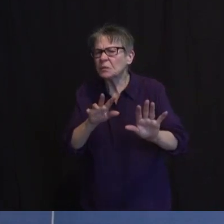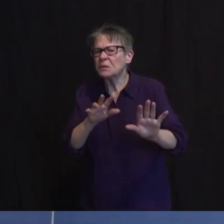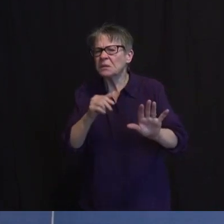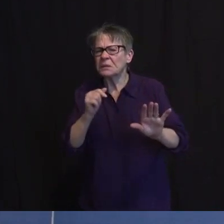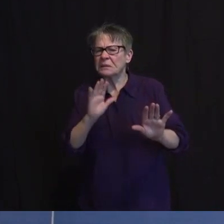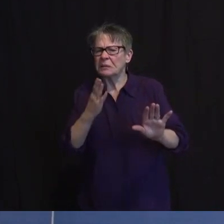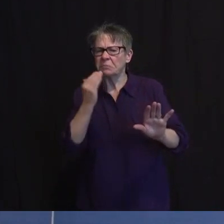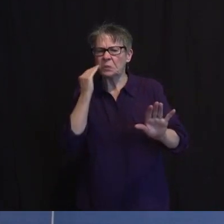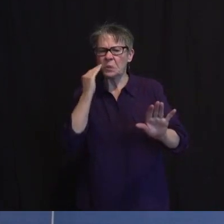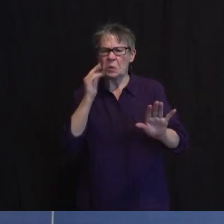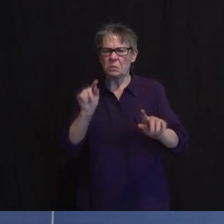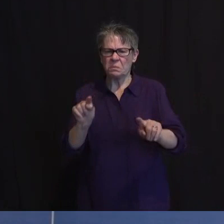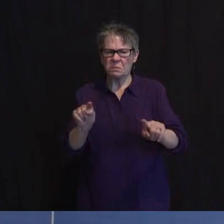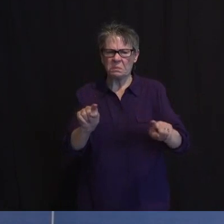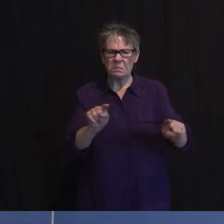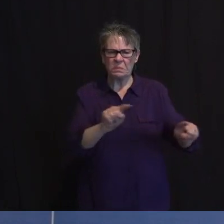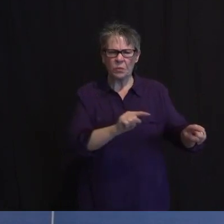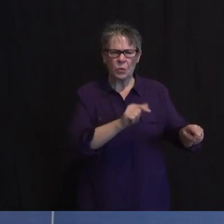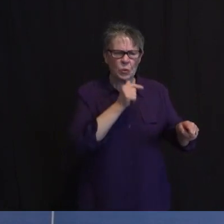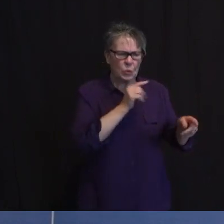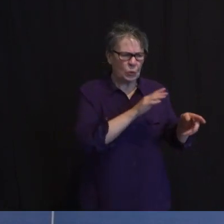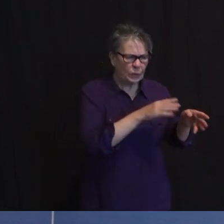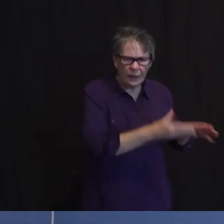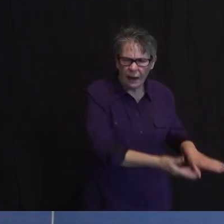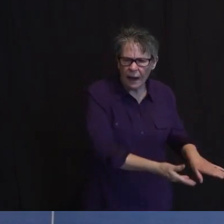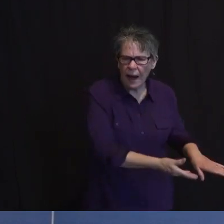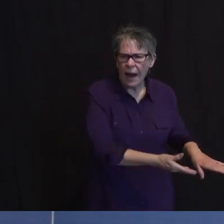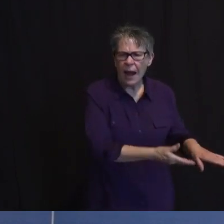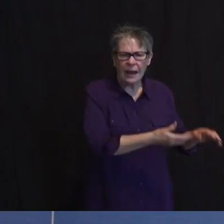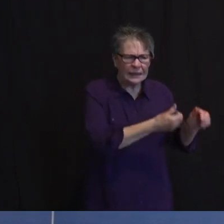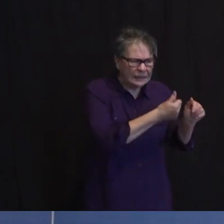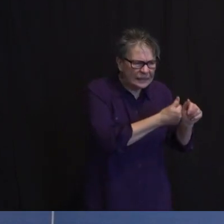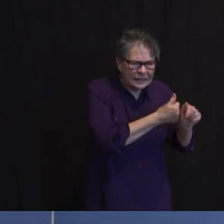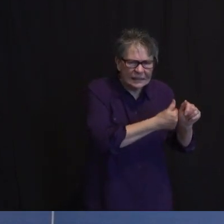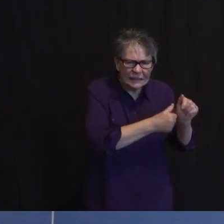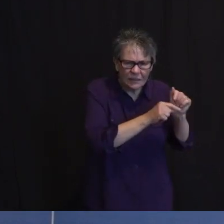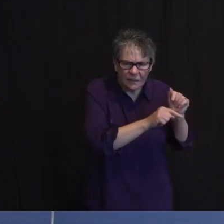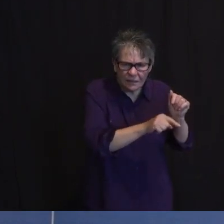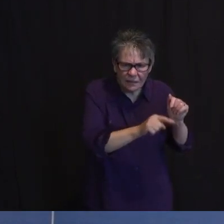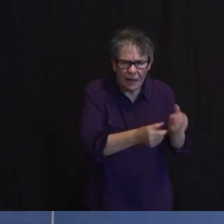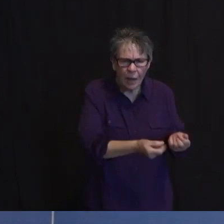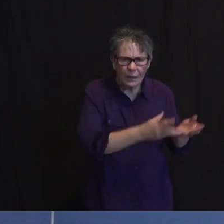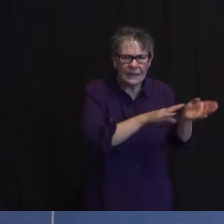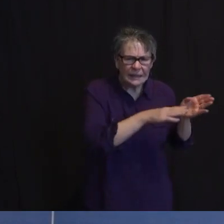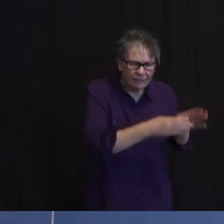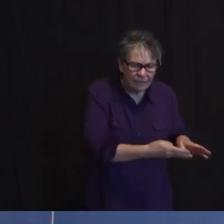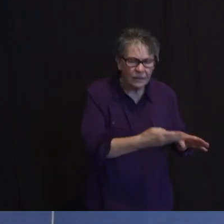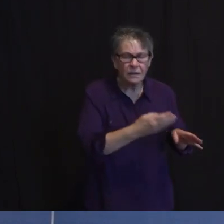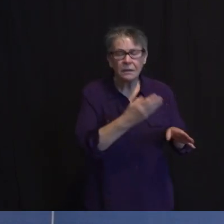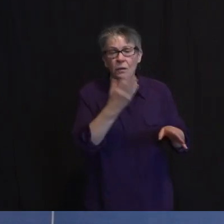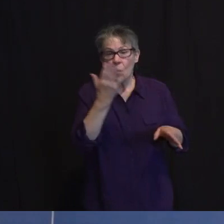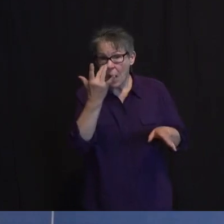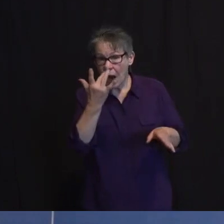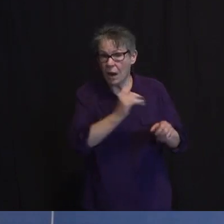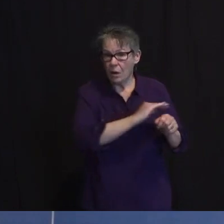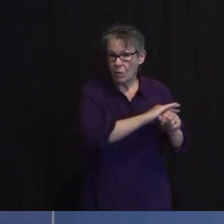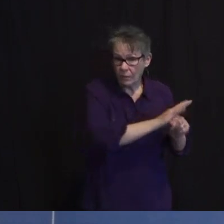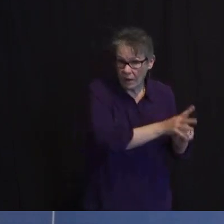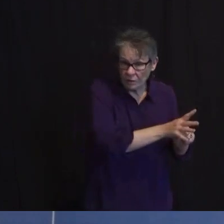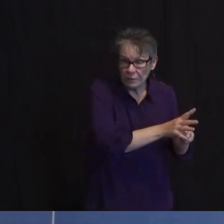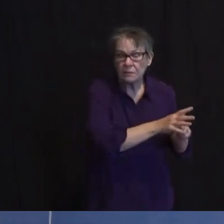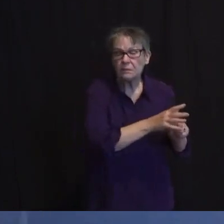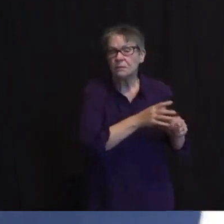in each nursing home and how many have been attributed to COVID. You were going to make a point about DOD staffing, Pat? I was